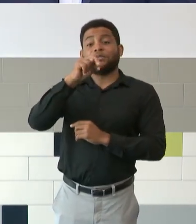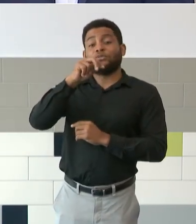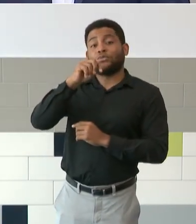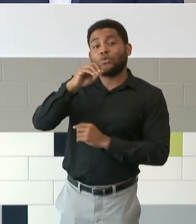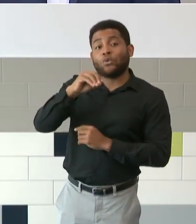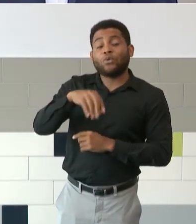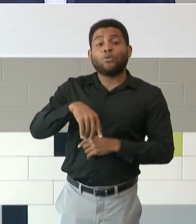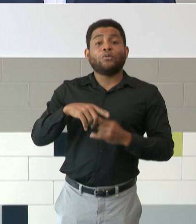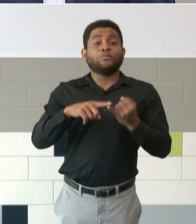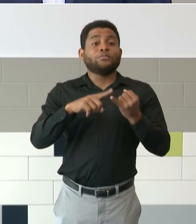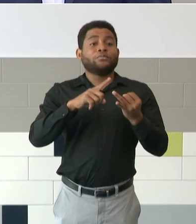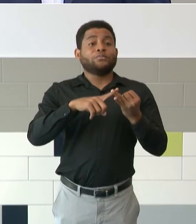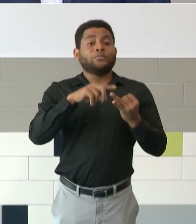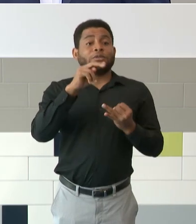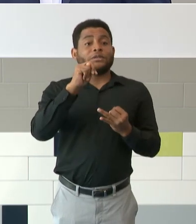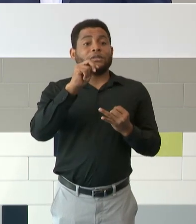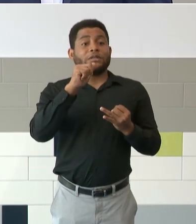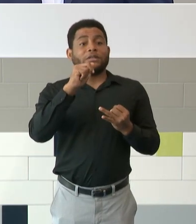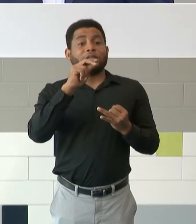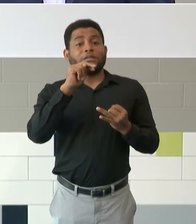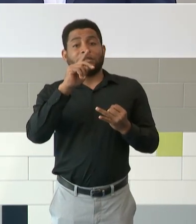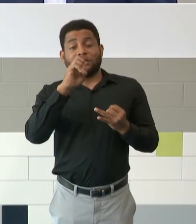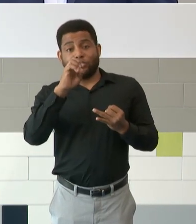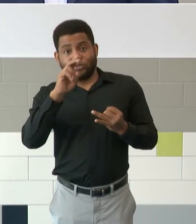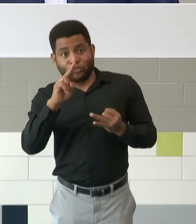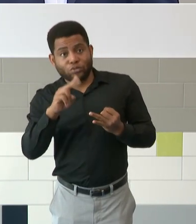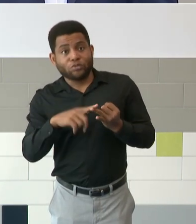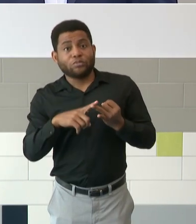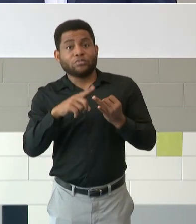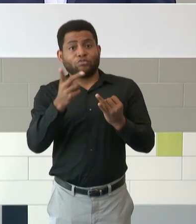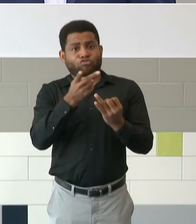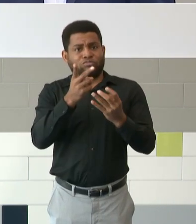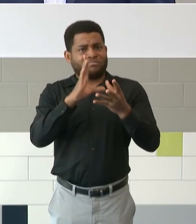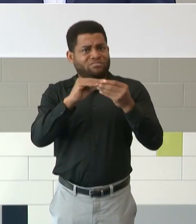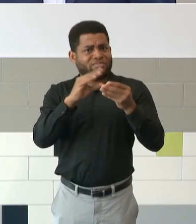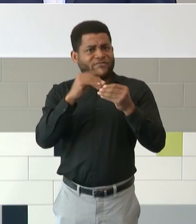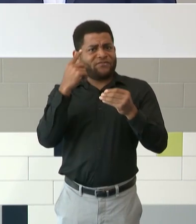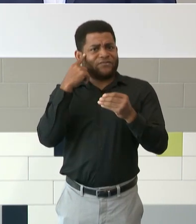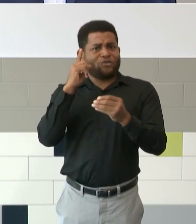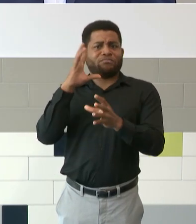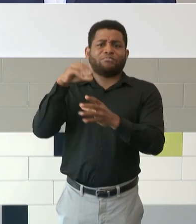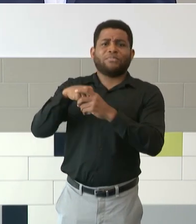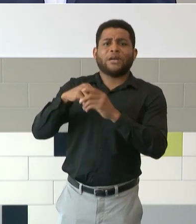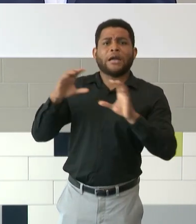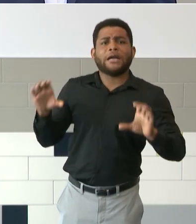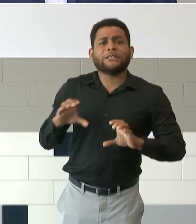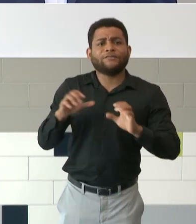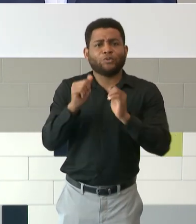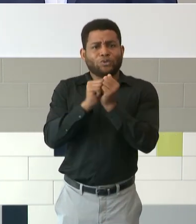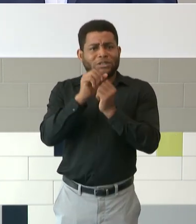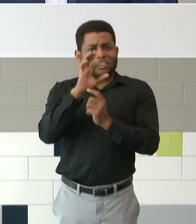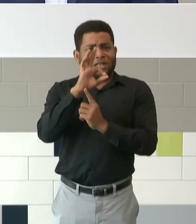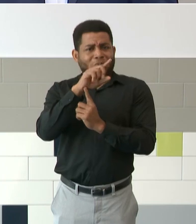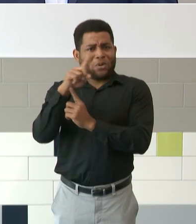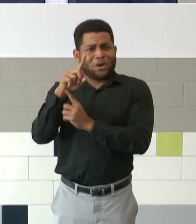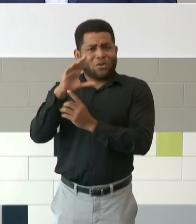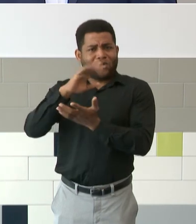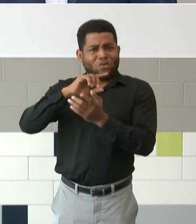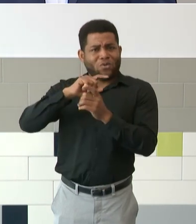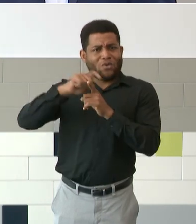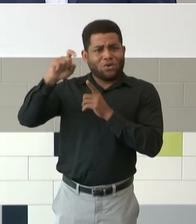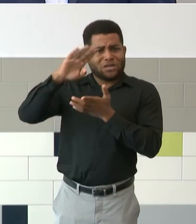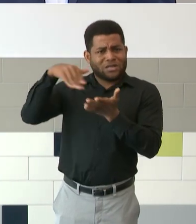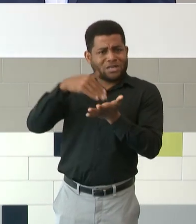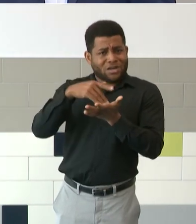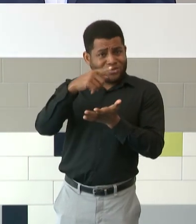things to address the issues at 911. Do you think they are on the right path? I don't even know how can I